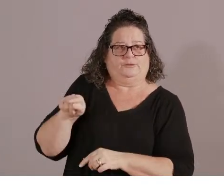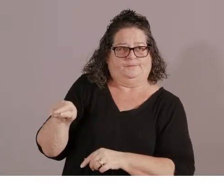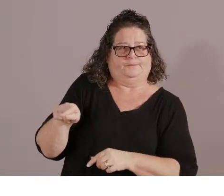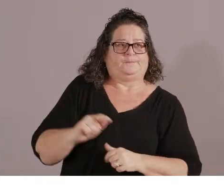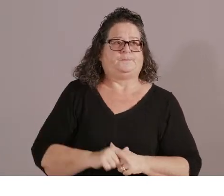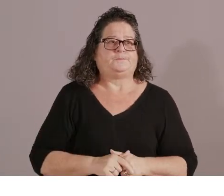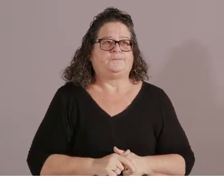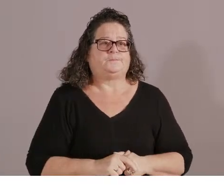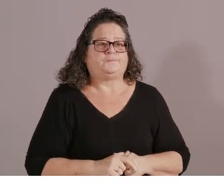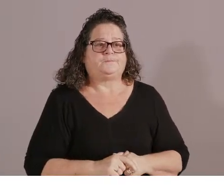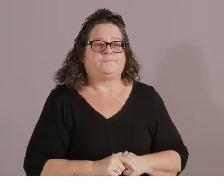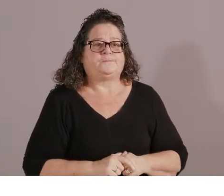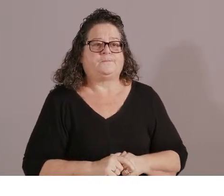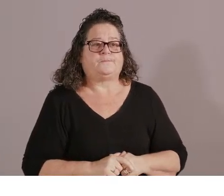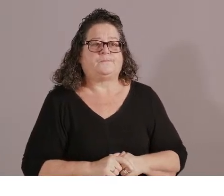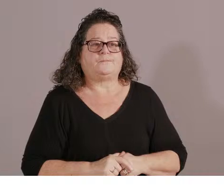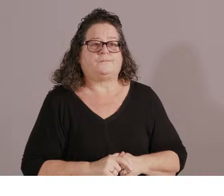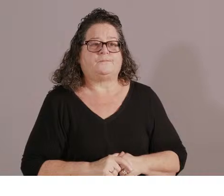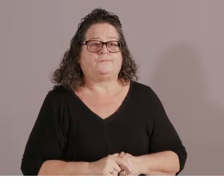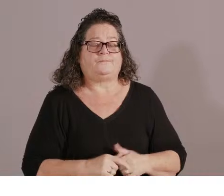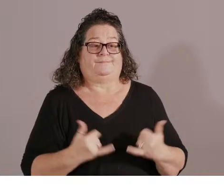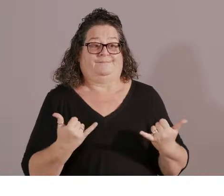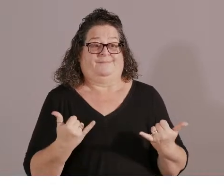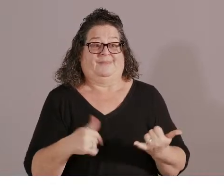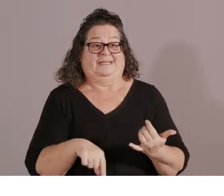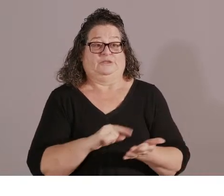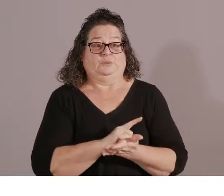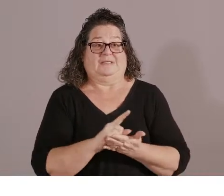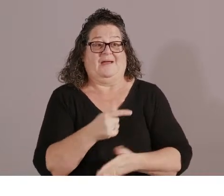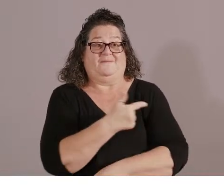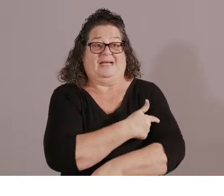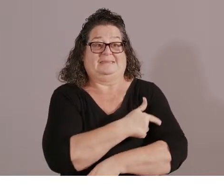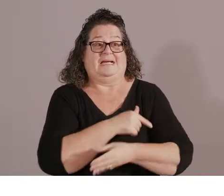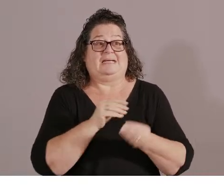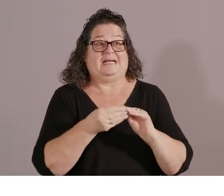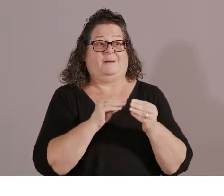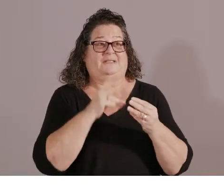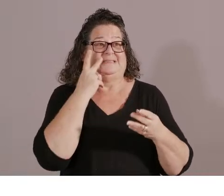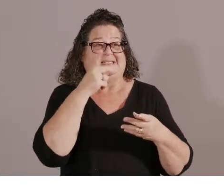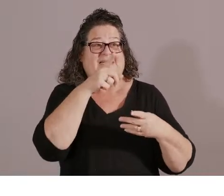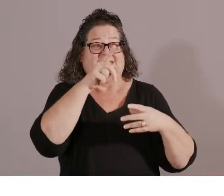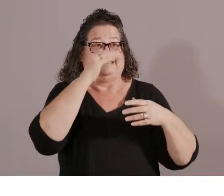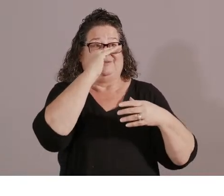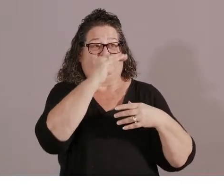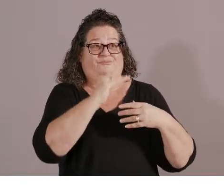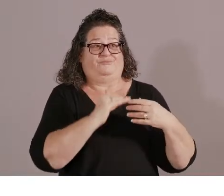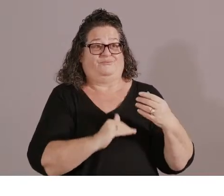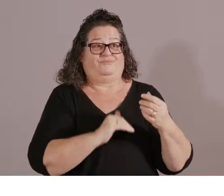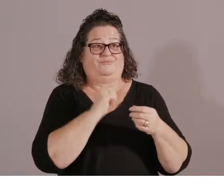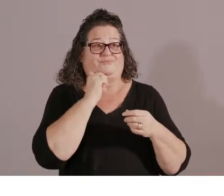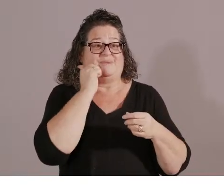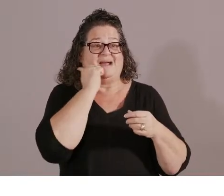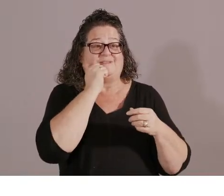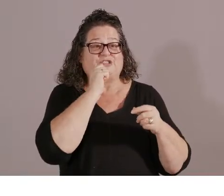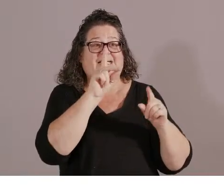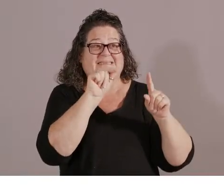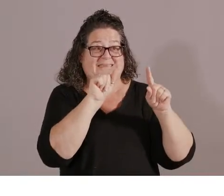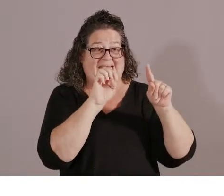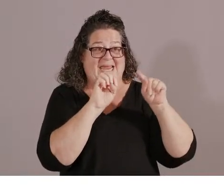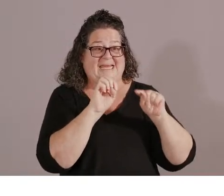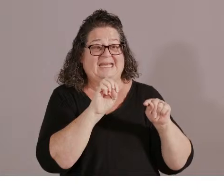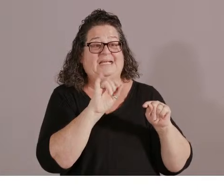Here are this week's current numbers for the vaccine allocation. By the week of January 24th, we expect to receive